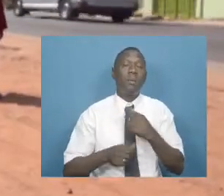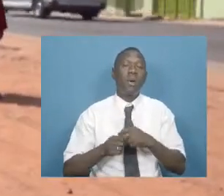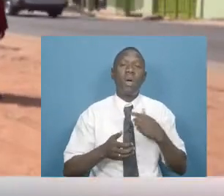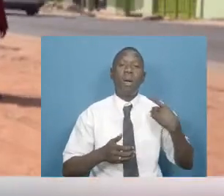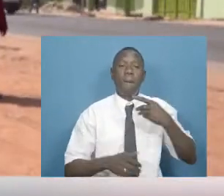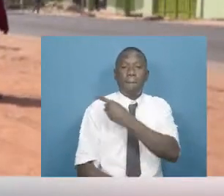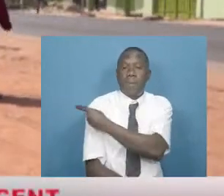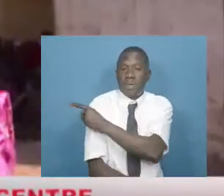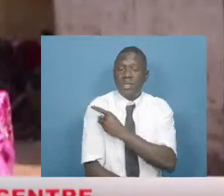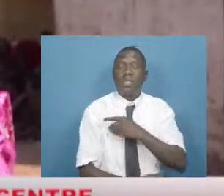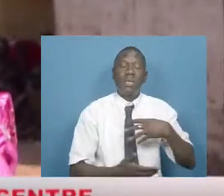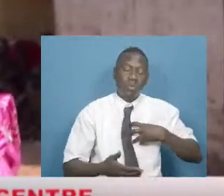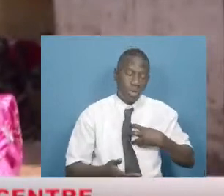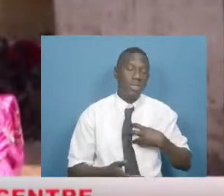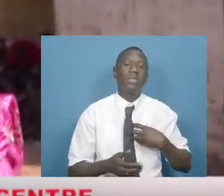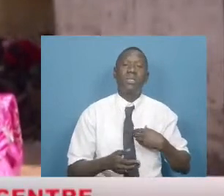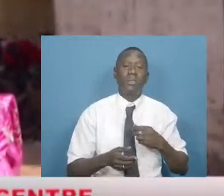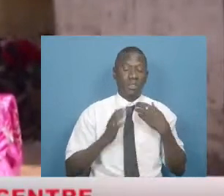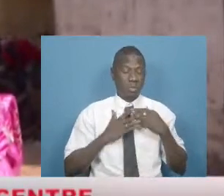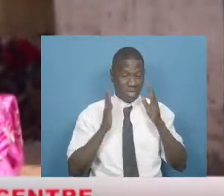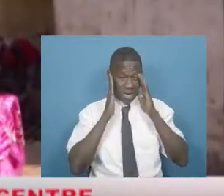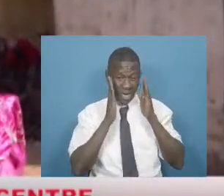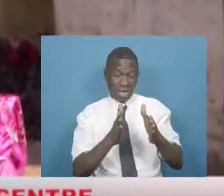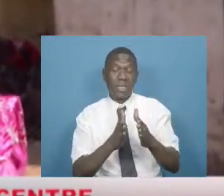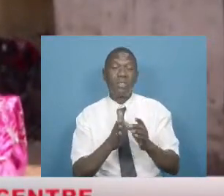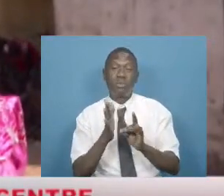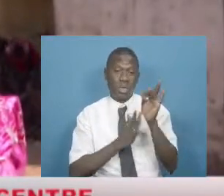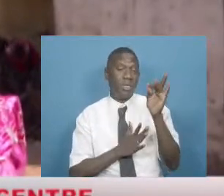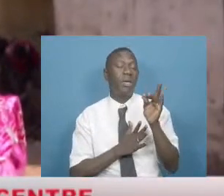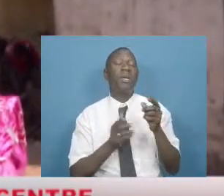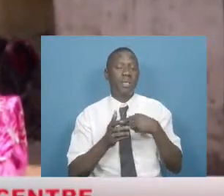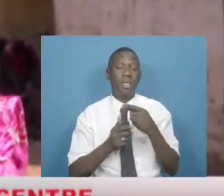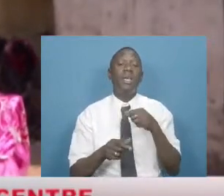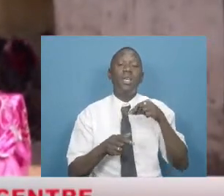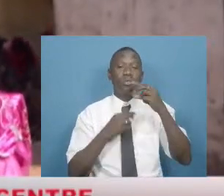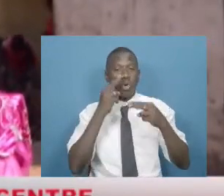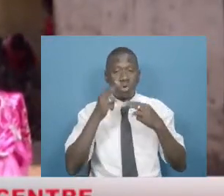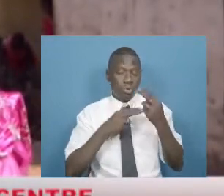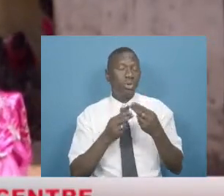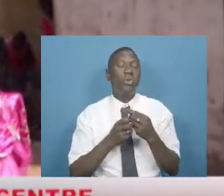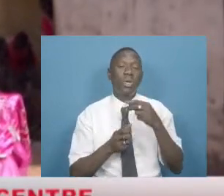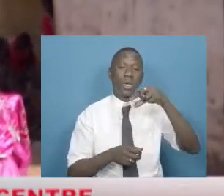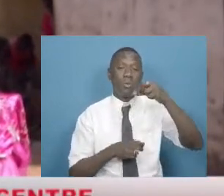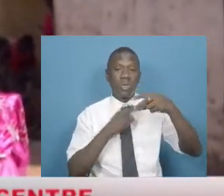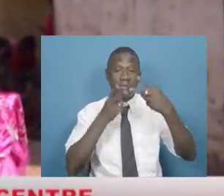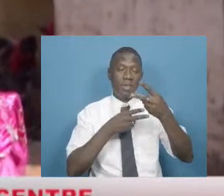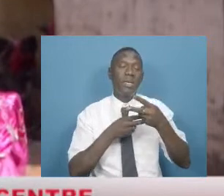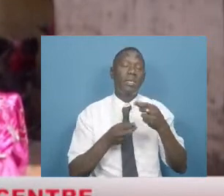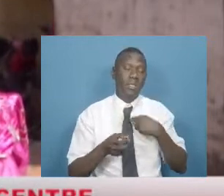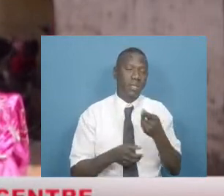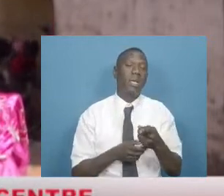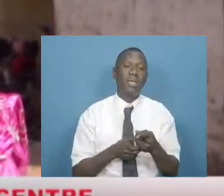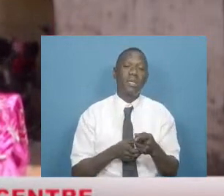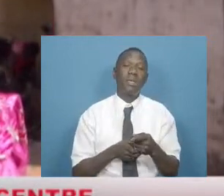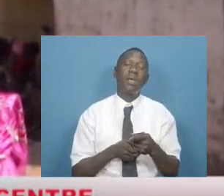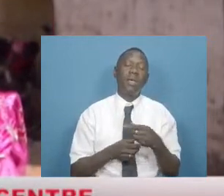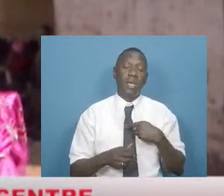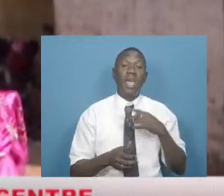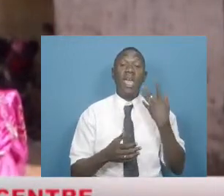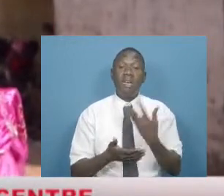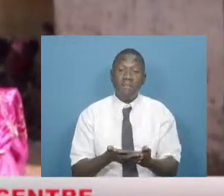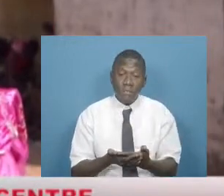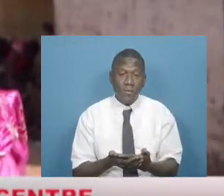special attention in their community. Speaking to QTV, Aja Fatu Sow, the Alcalo of Farato, said the complex, when